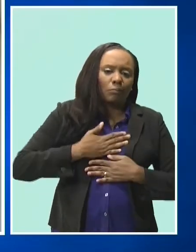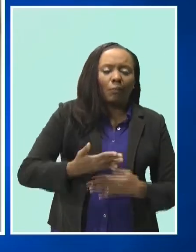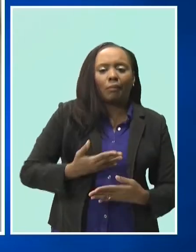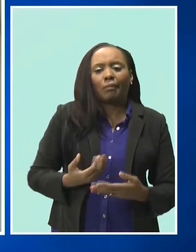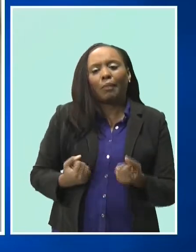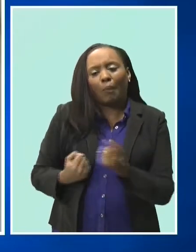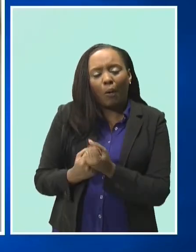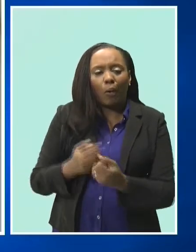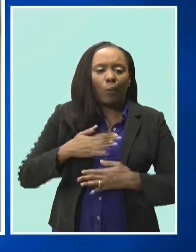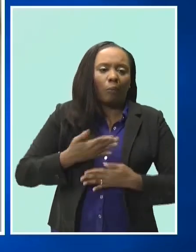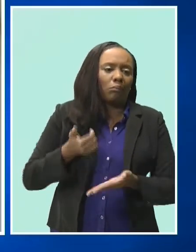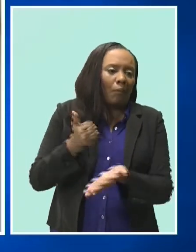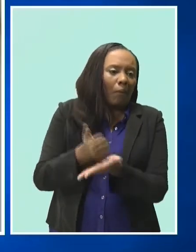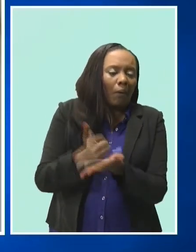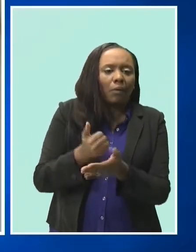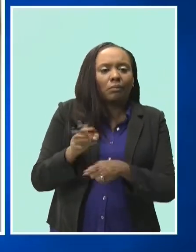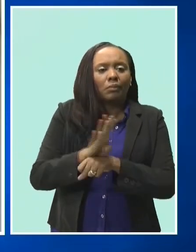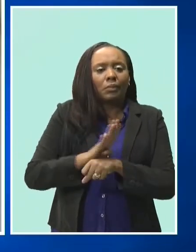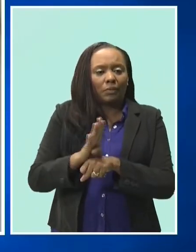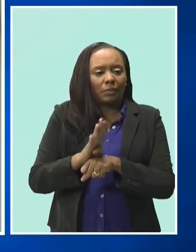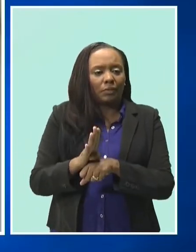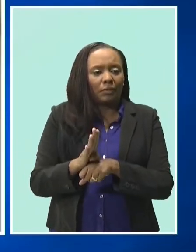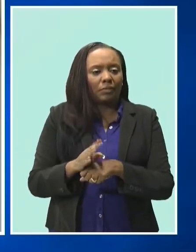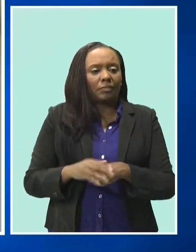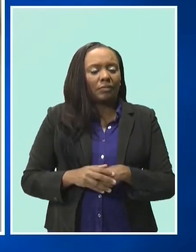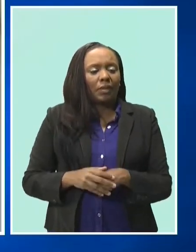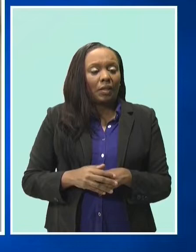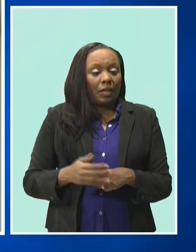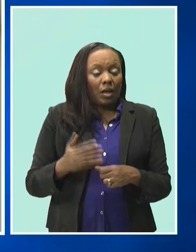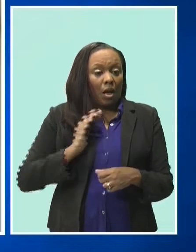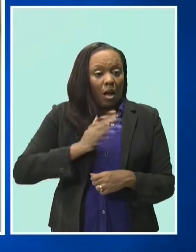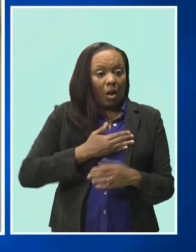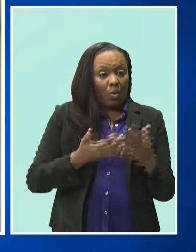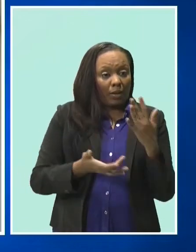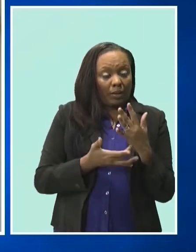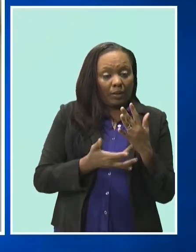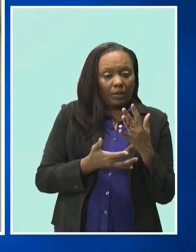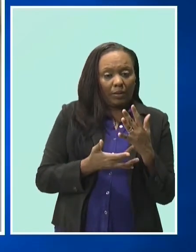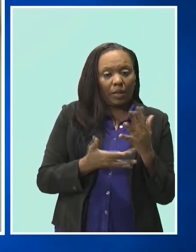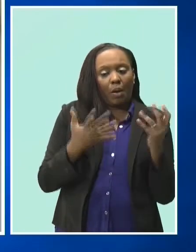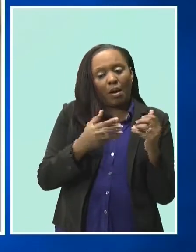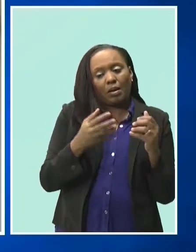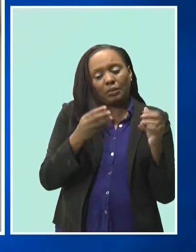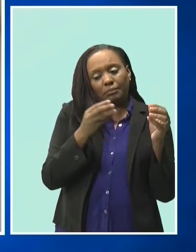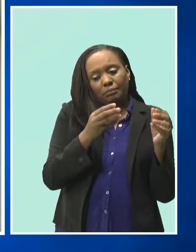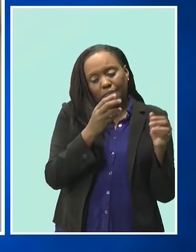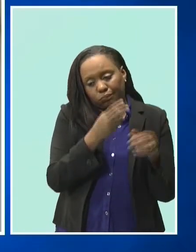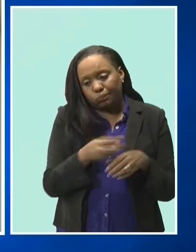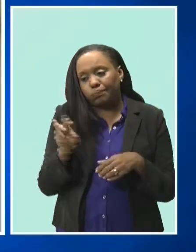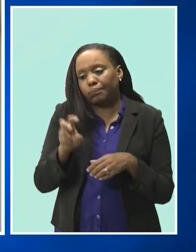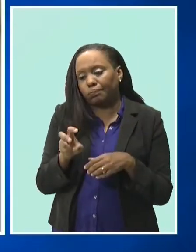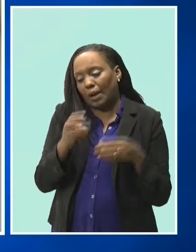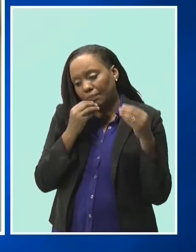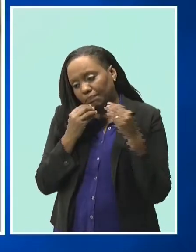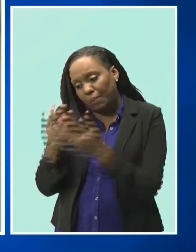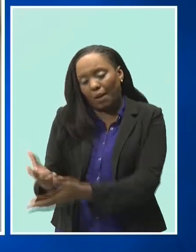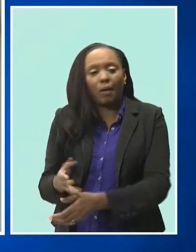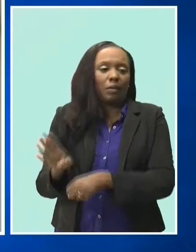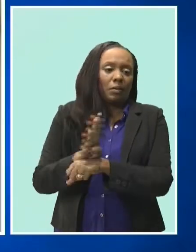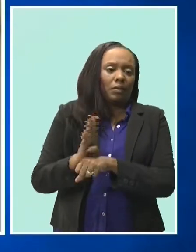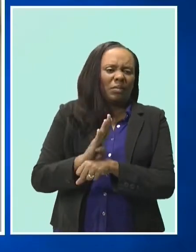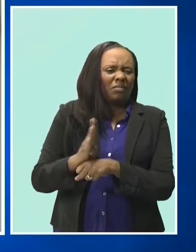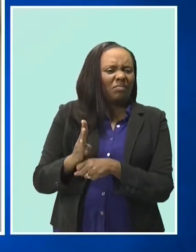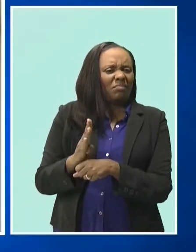hand and to try to transfer the technology we have. We have developed a very strong milk industry during